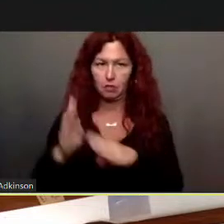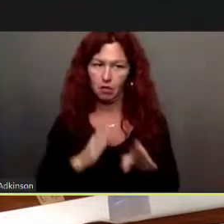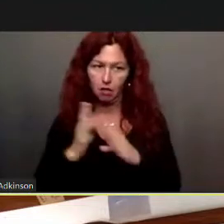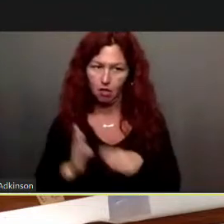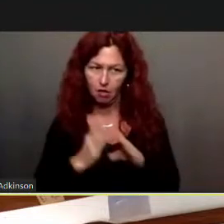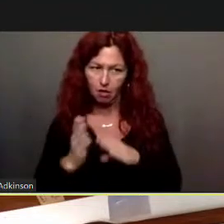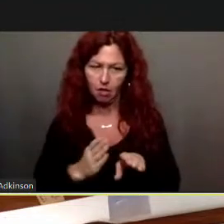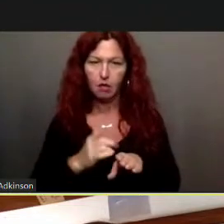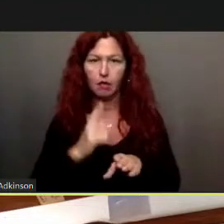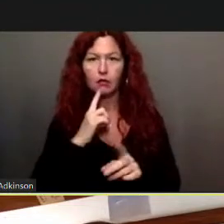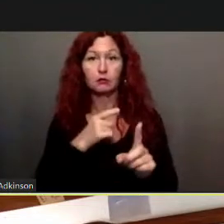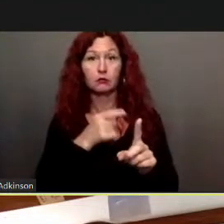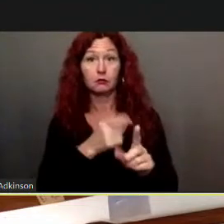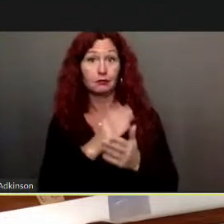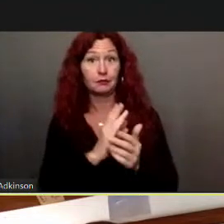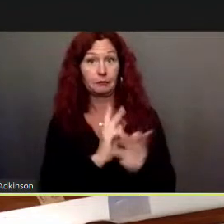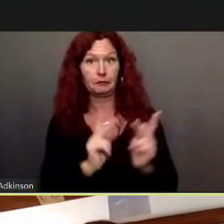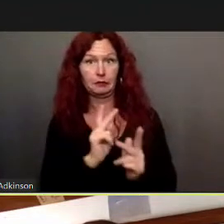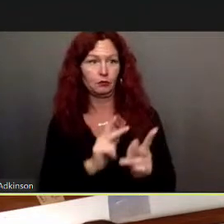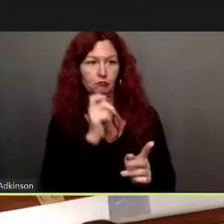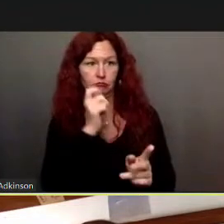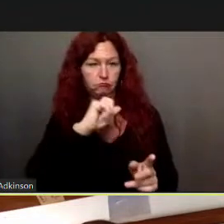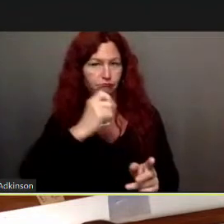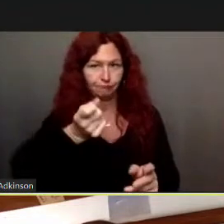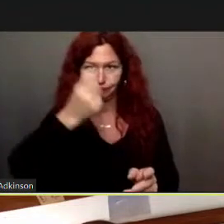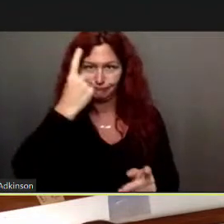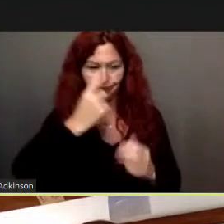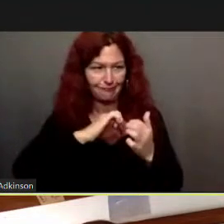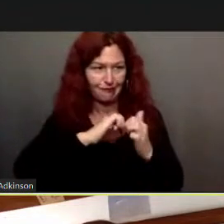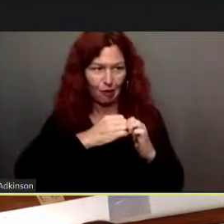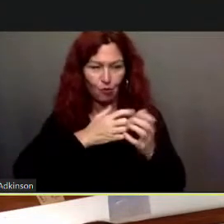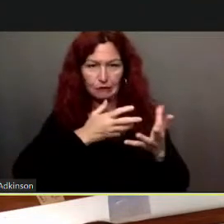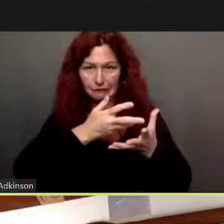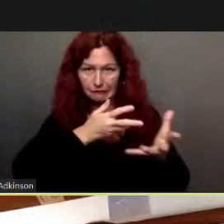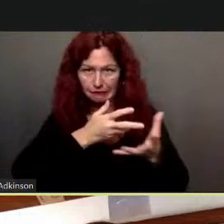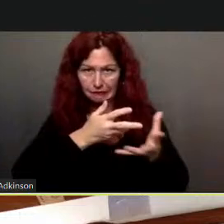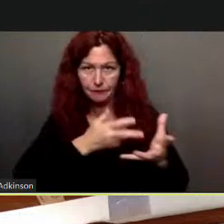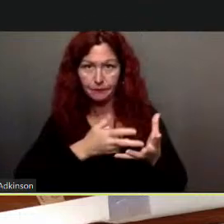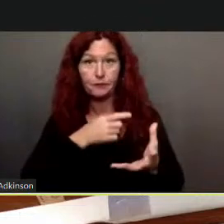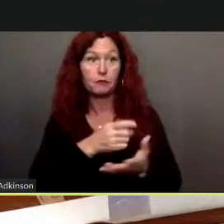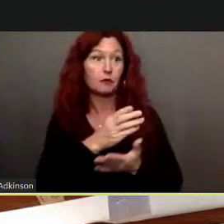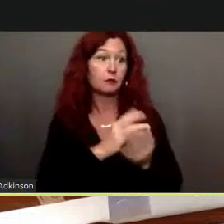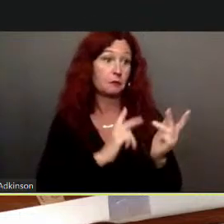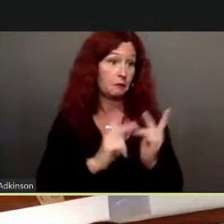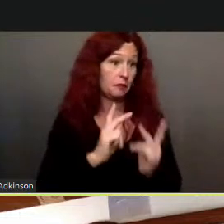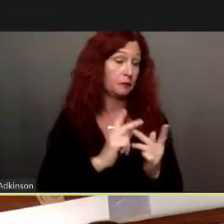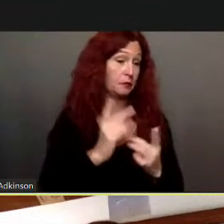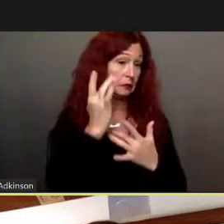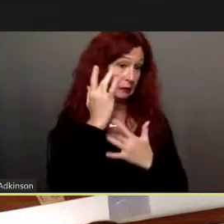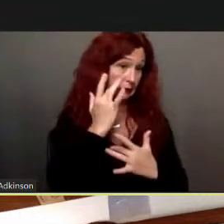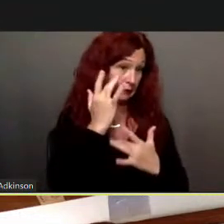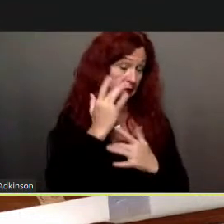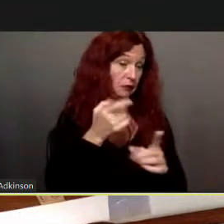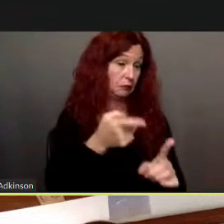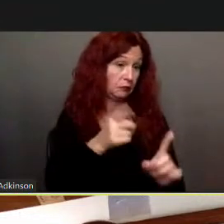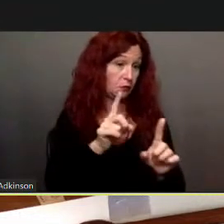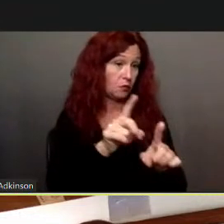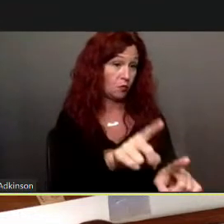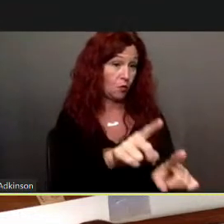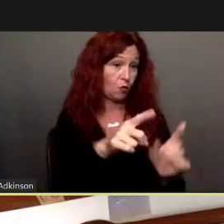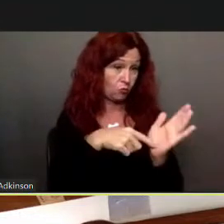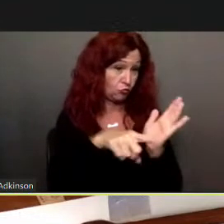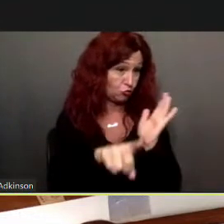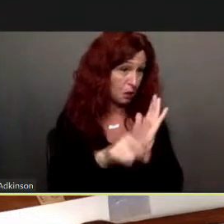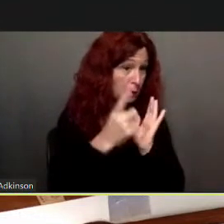who have been tested, have symptoms, but we don't know whether or not they're positive yet. They don't have to be